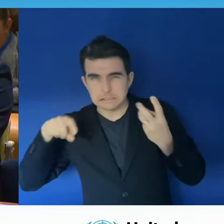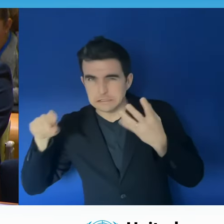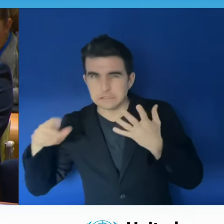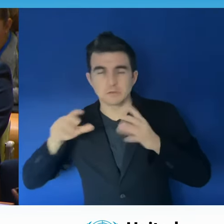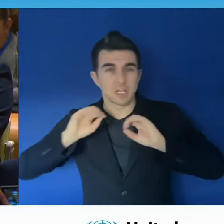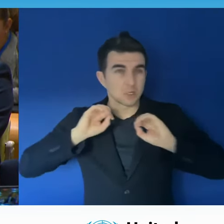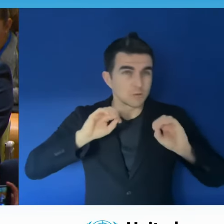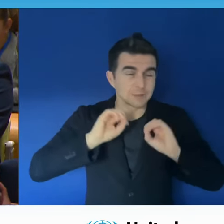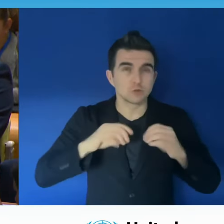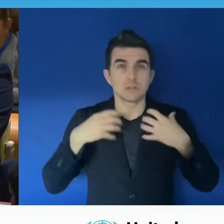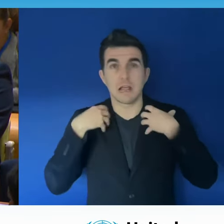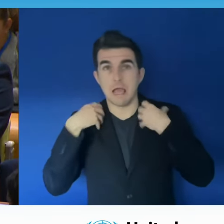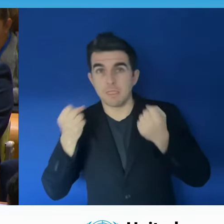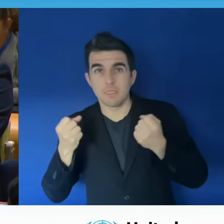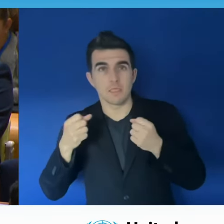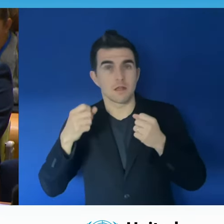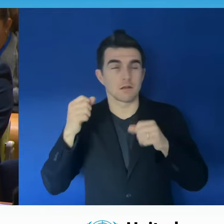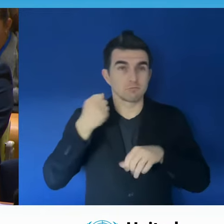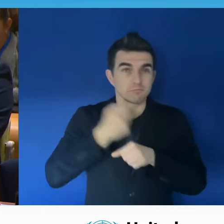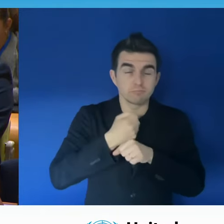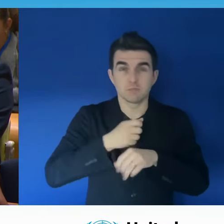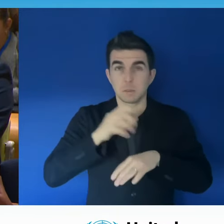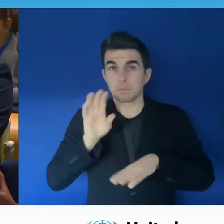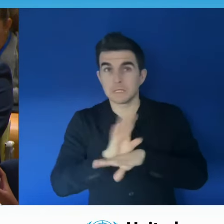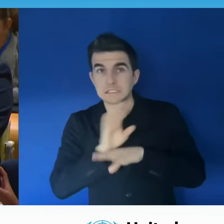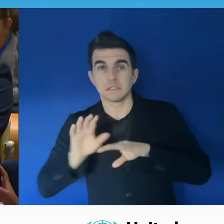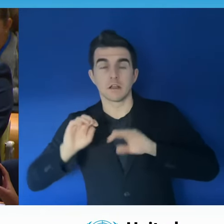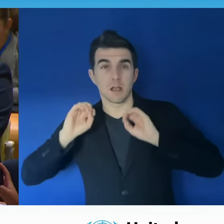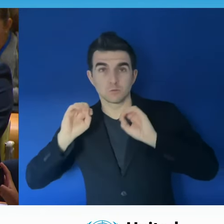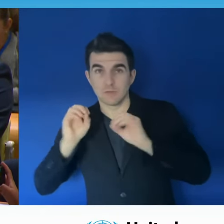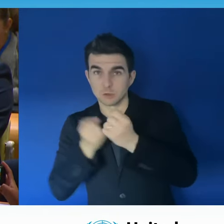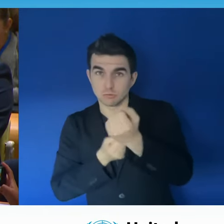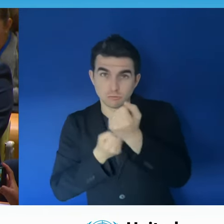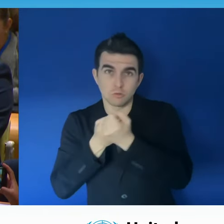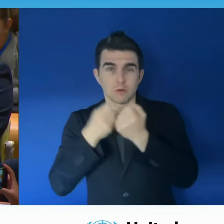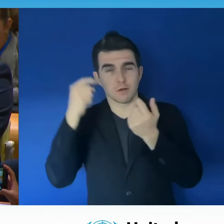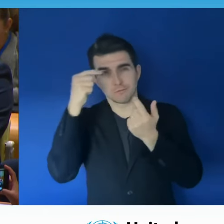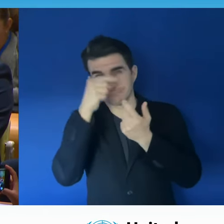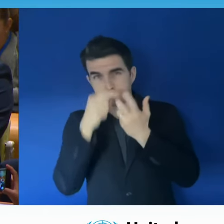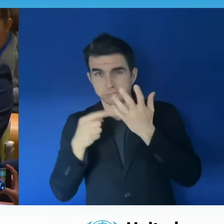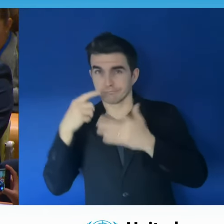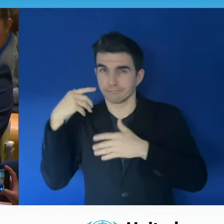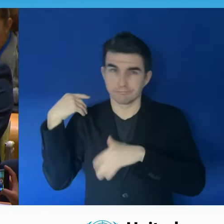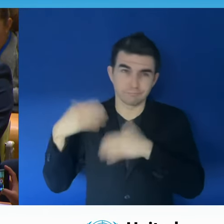support, which seems to mitigate these social problems among young people,